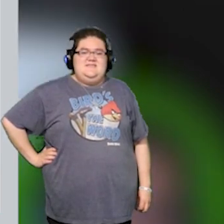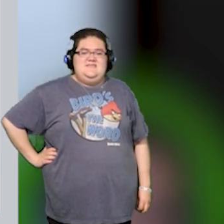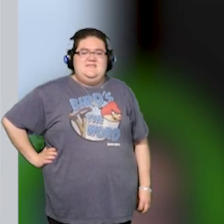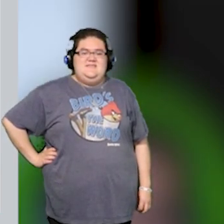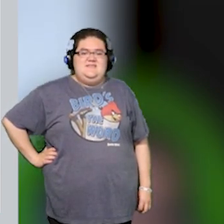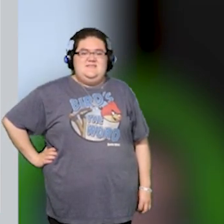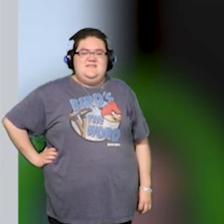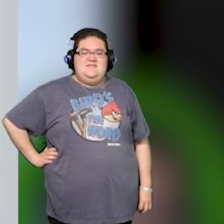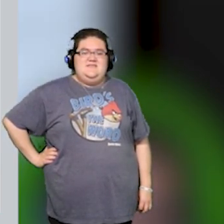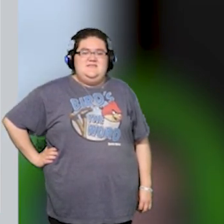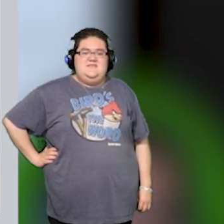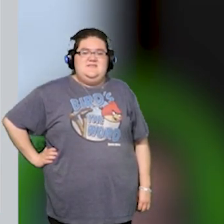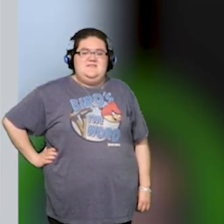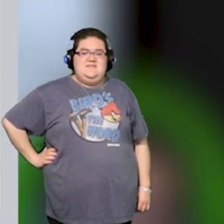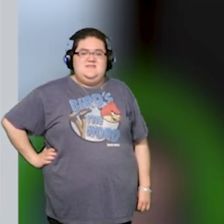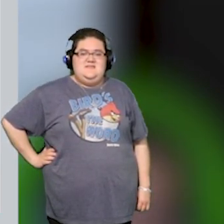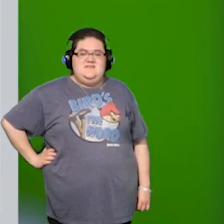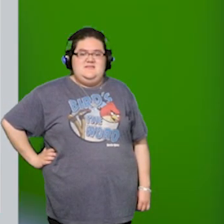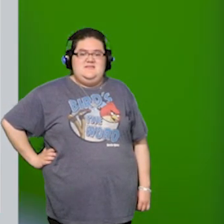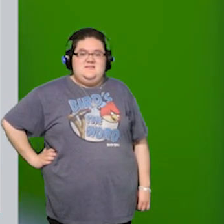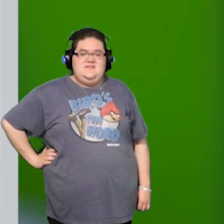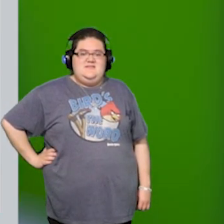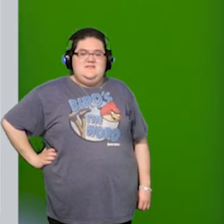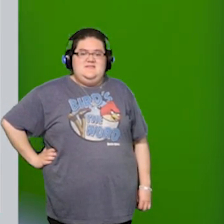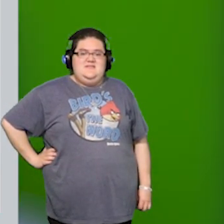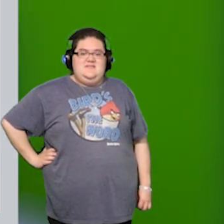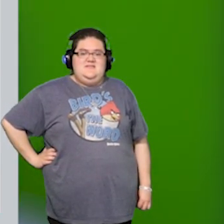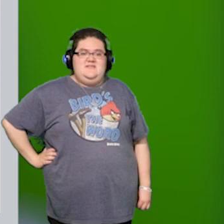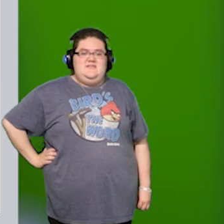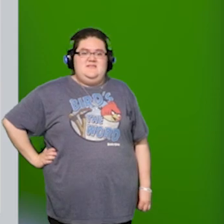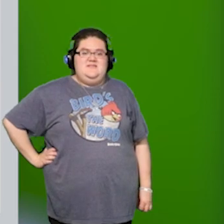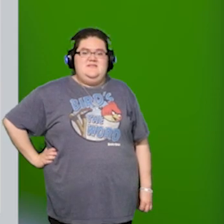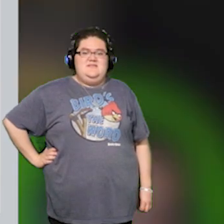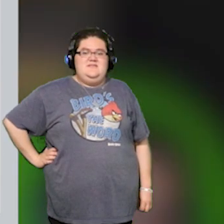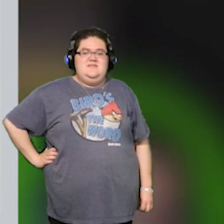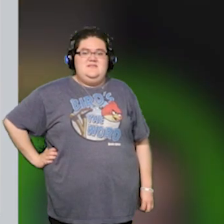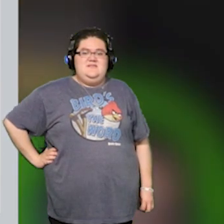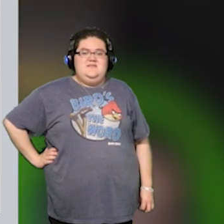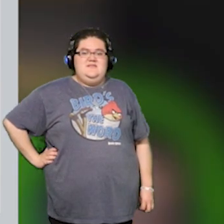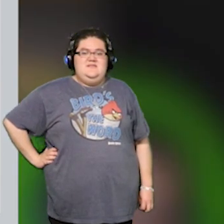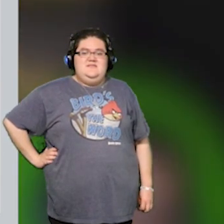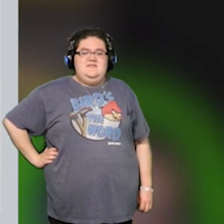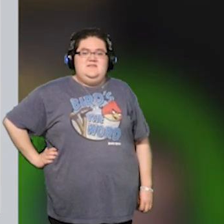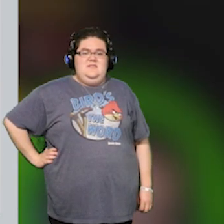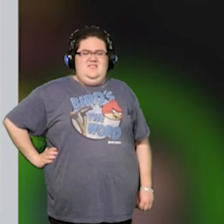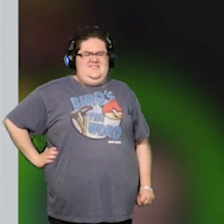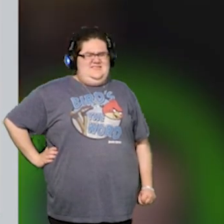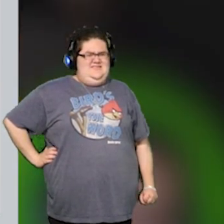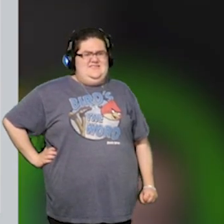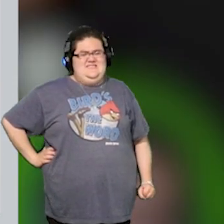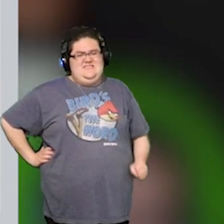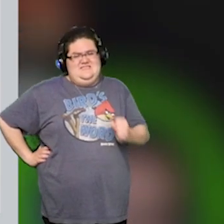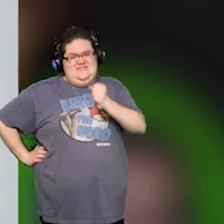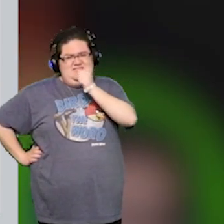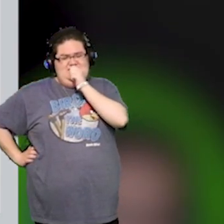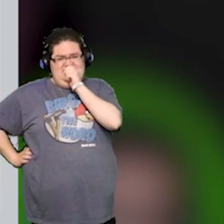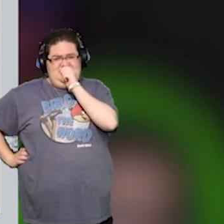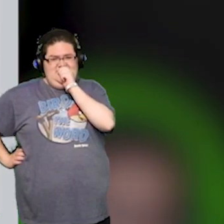Yeah, John Cena just gets fucked up. Oh, bro, that is so long. Sending